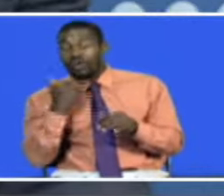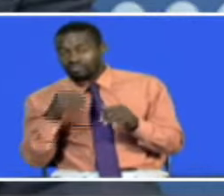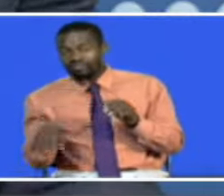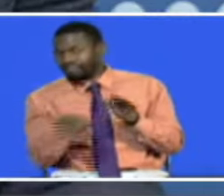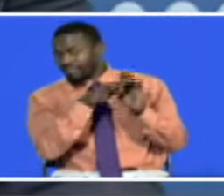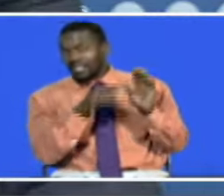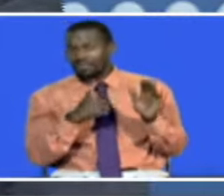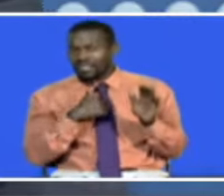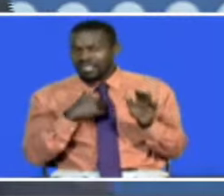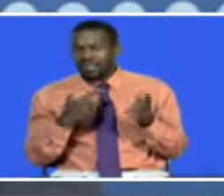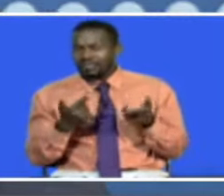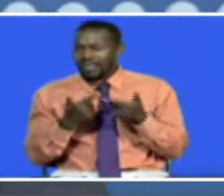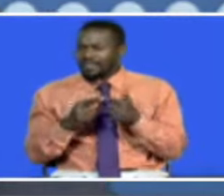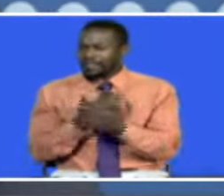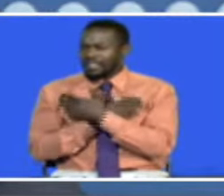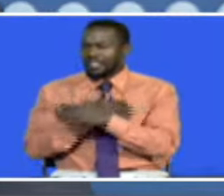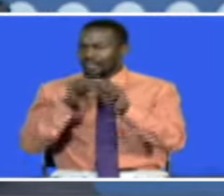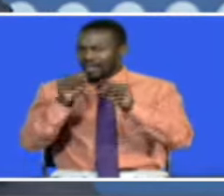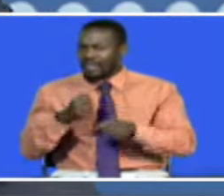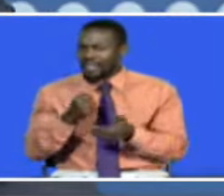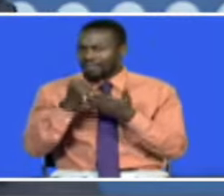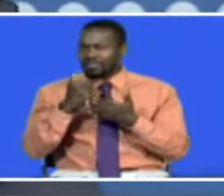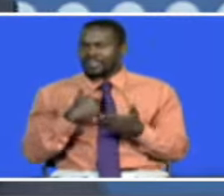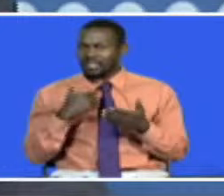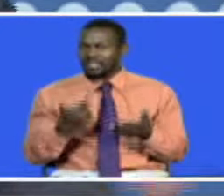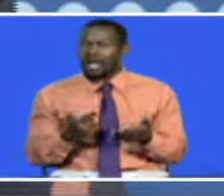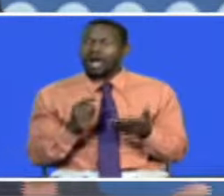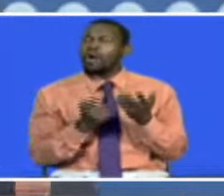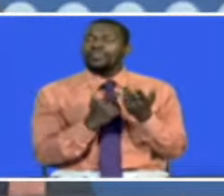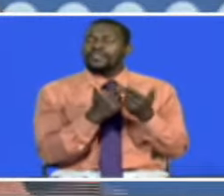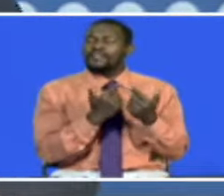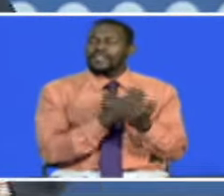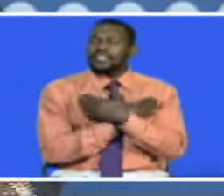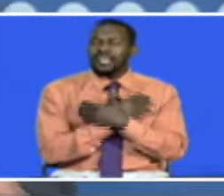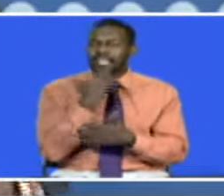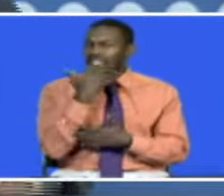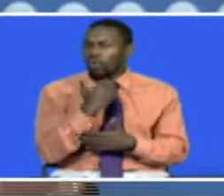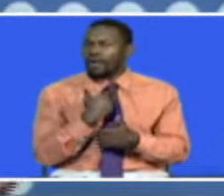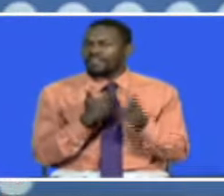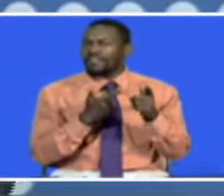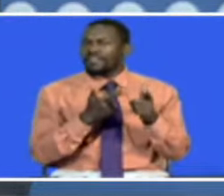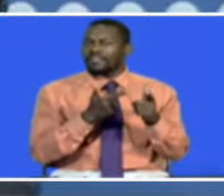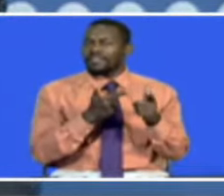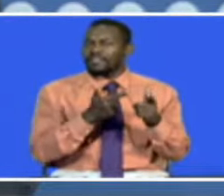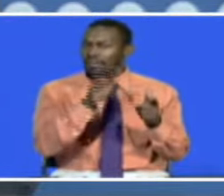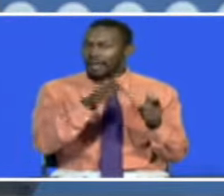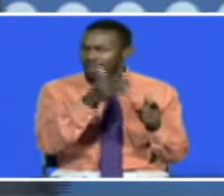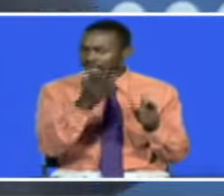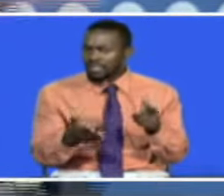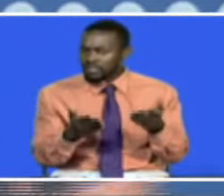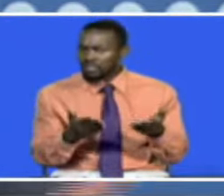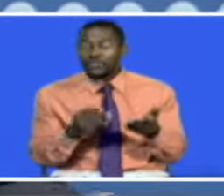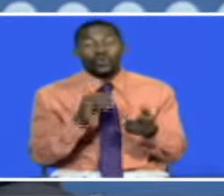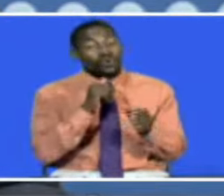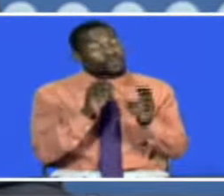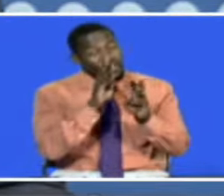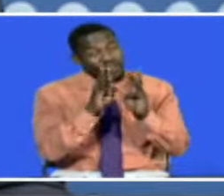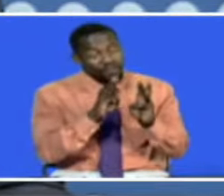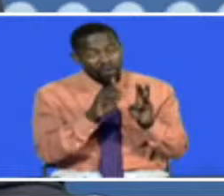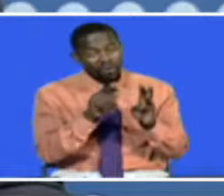friends did Rigathi Gachagua have? That's in parliament, one. 44. They're not even 44, they're sympathizers. They're not his